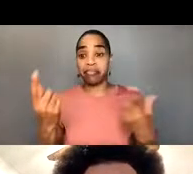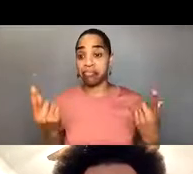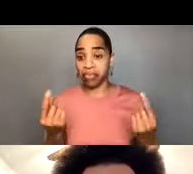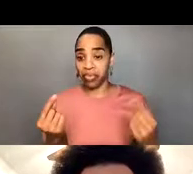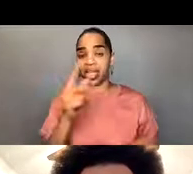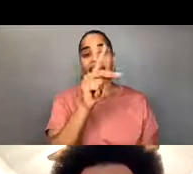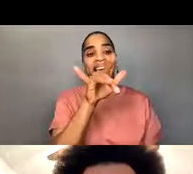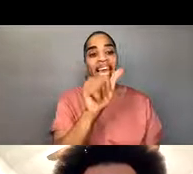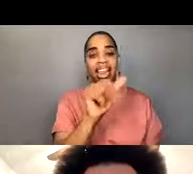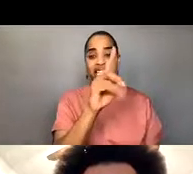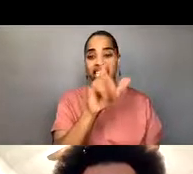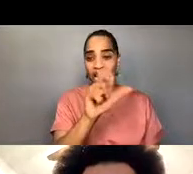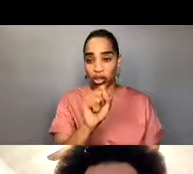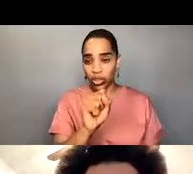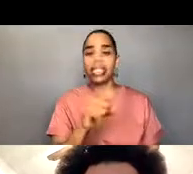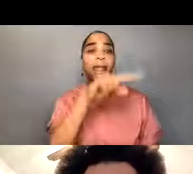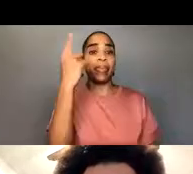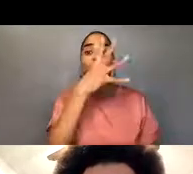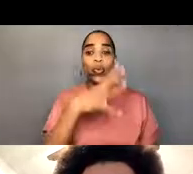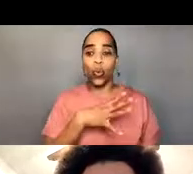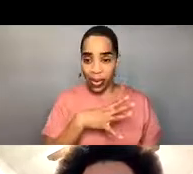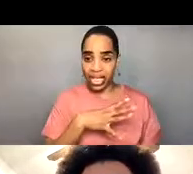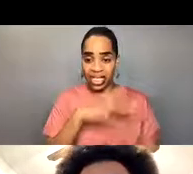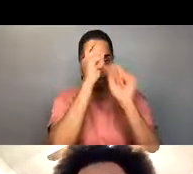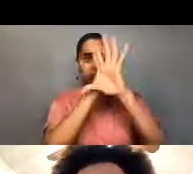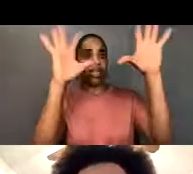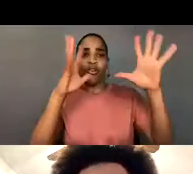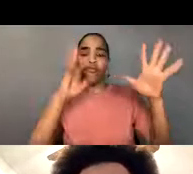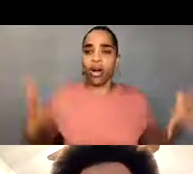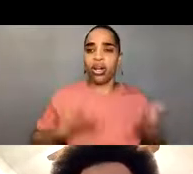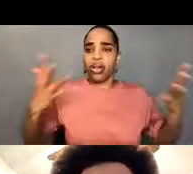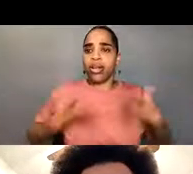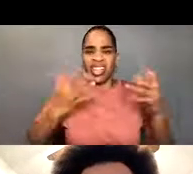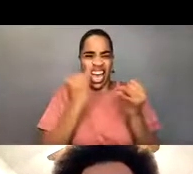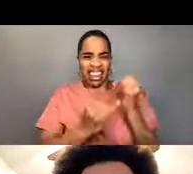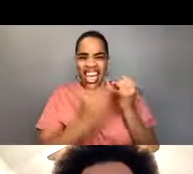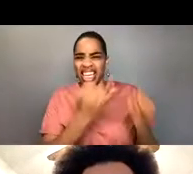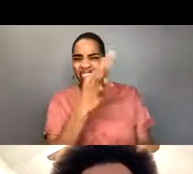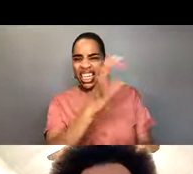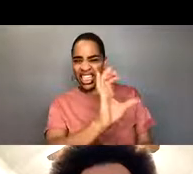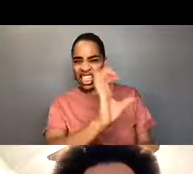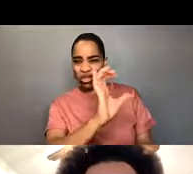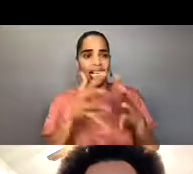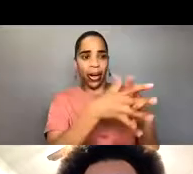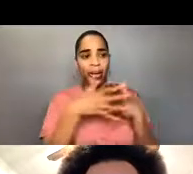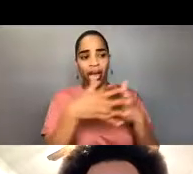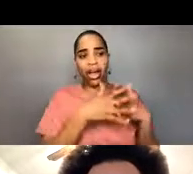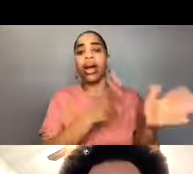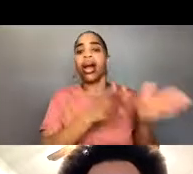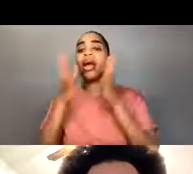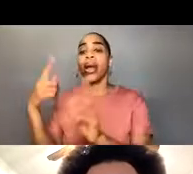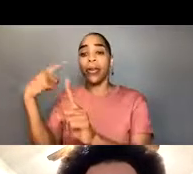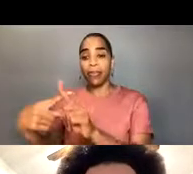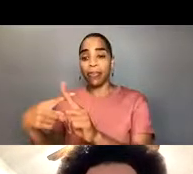Kayla Daniels, Black Women's Visual of Radical Uplift in the Late 19th Century America. And we also